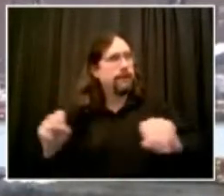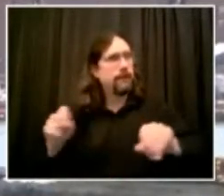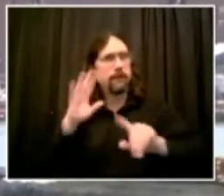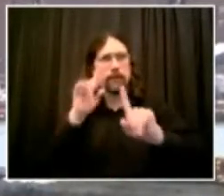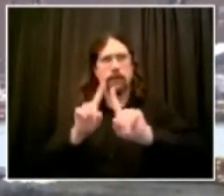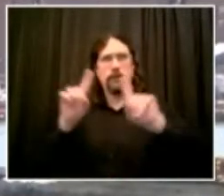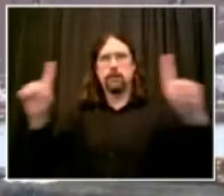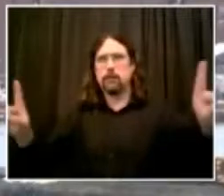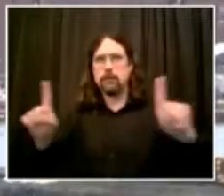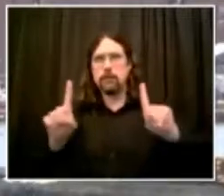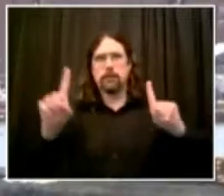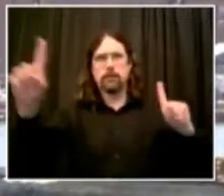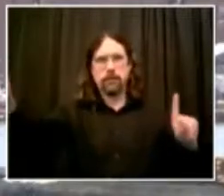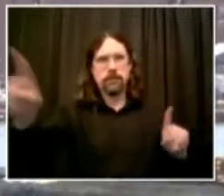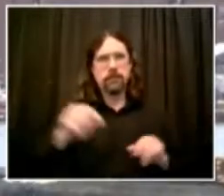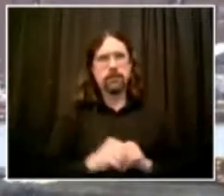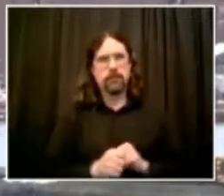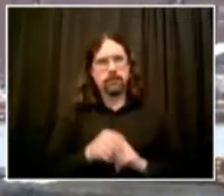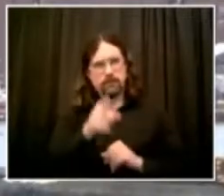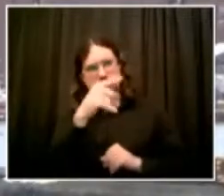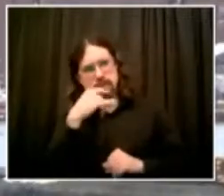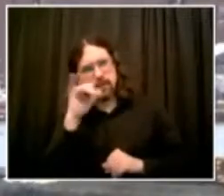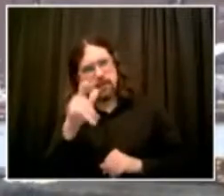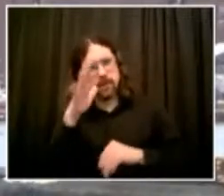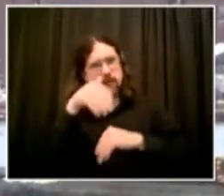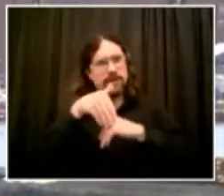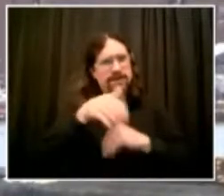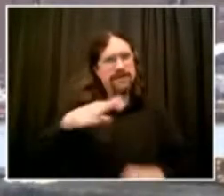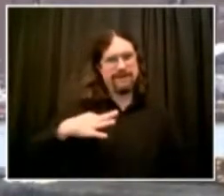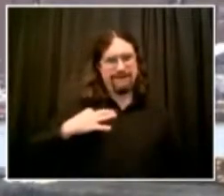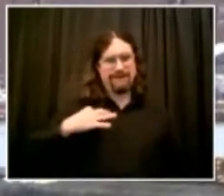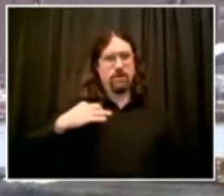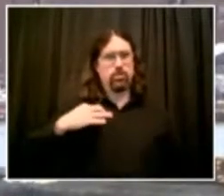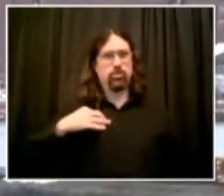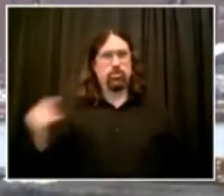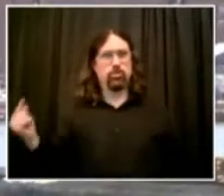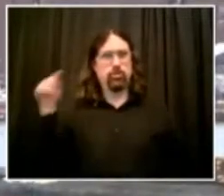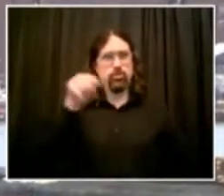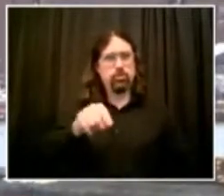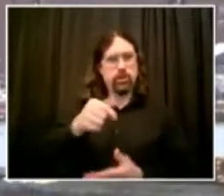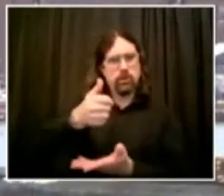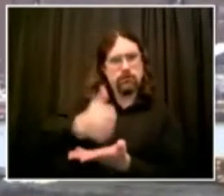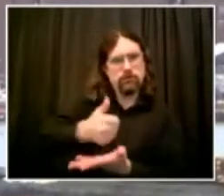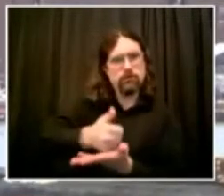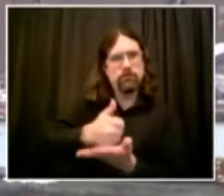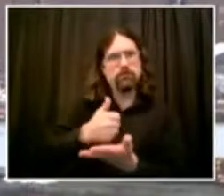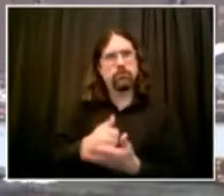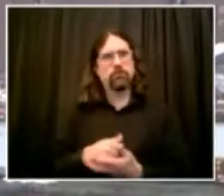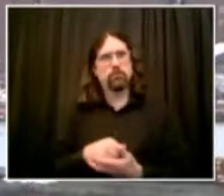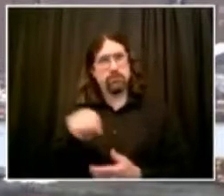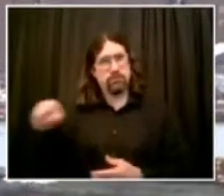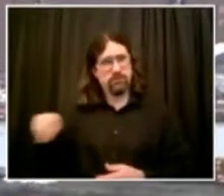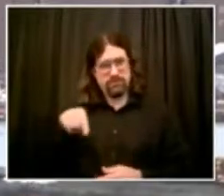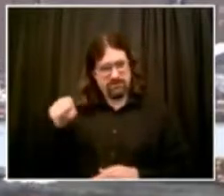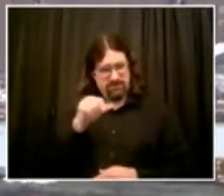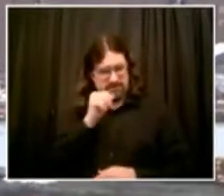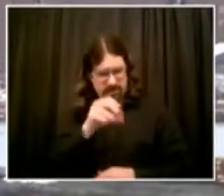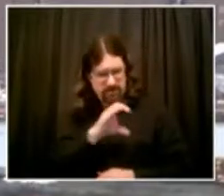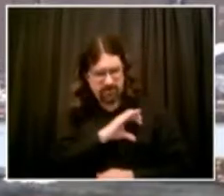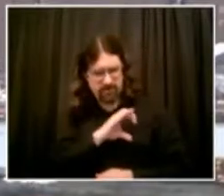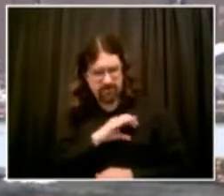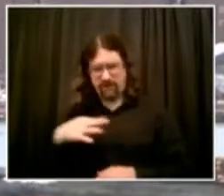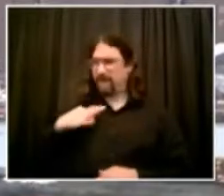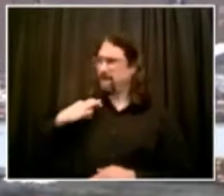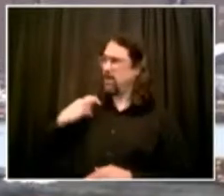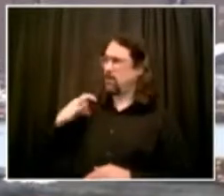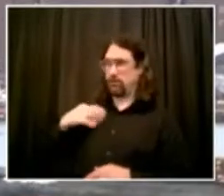masks, reminding people about these things without a police option? It's not enforcement. I want to be very clear. It's education and giving out free face